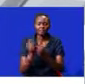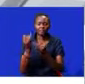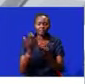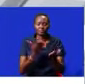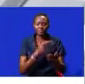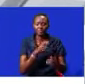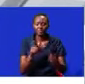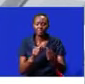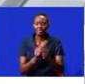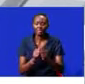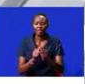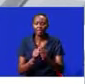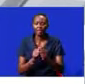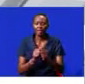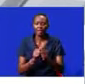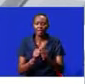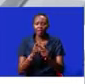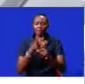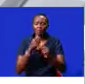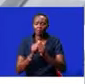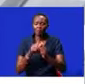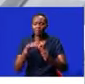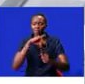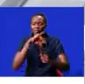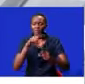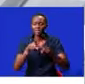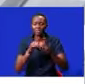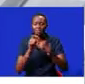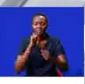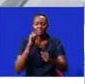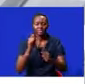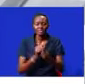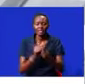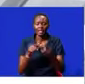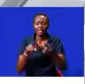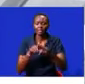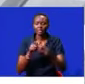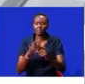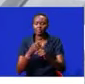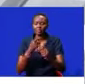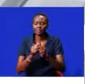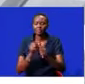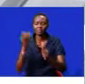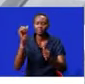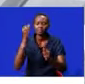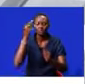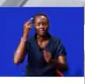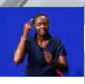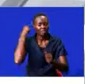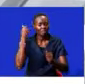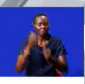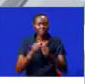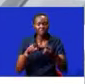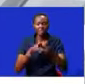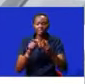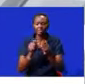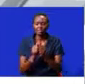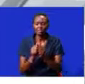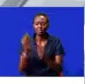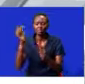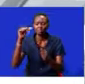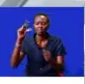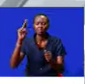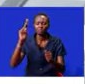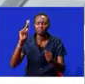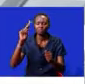oting'o mago eko mawuok e piny mar Uganda, piny mar Tanzania, piny noendo mano mar Somalia, Sudan, piny noendo mano